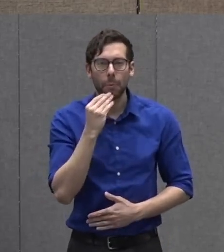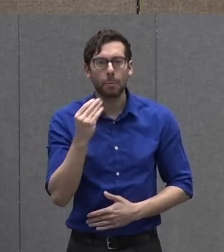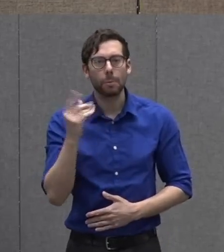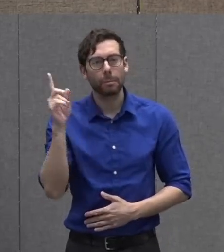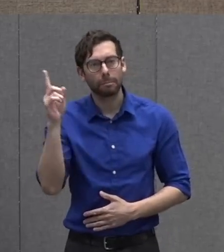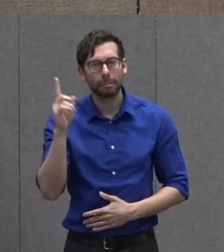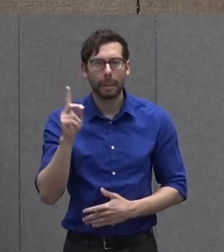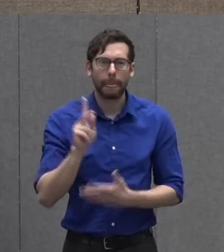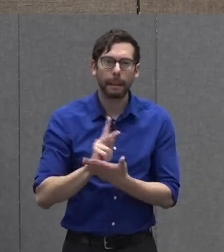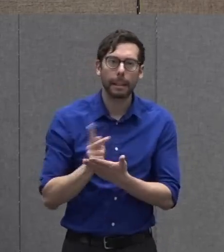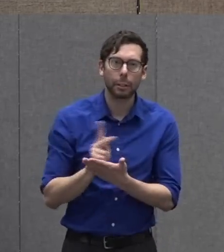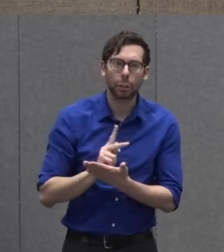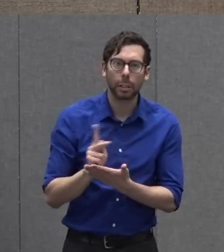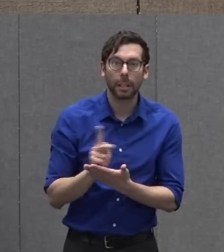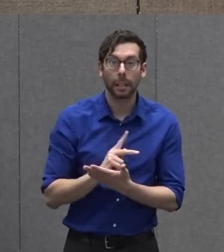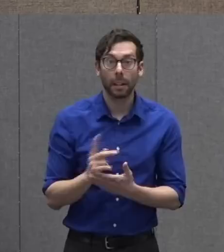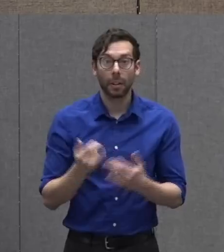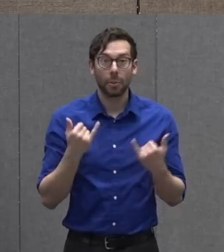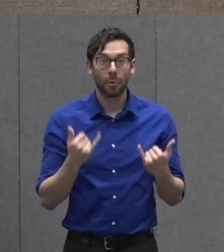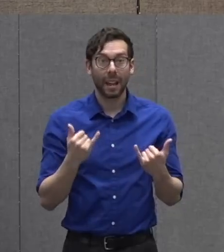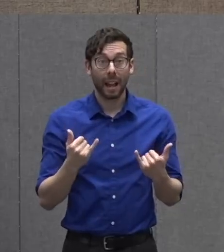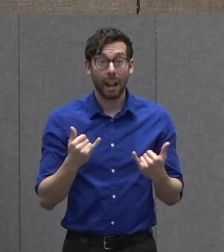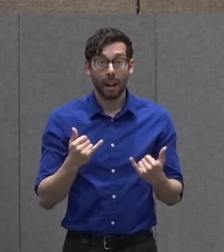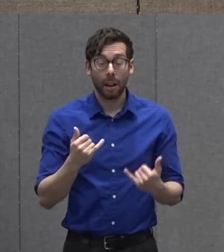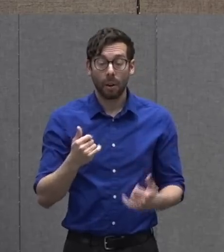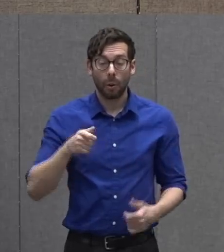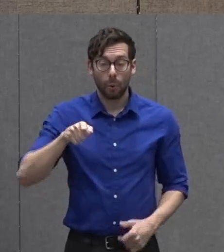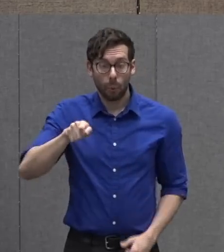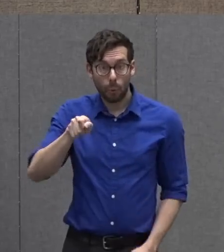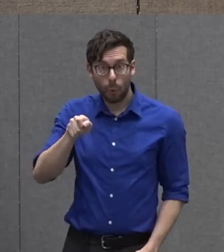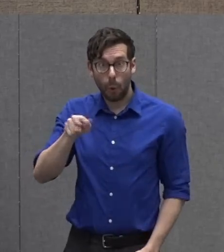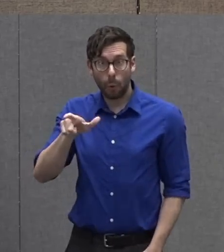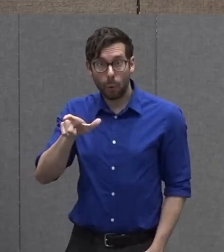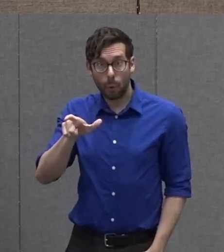here as we open and close it?